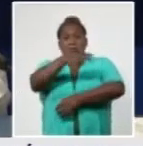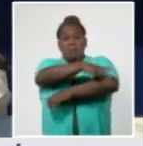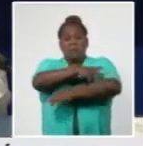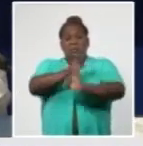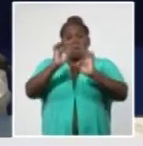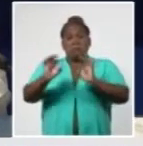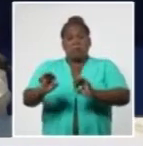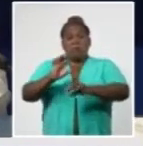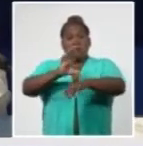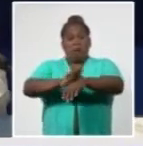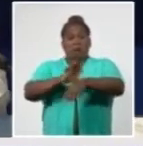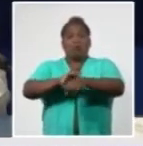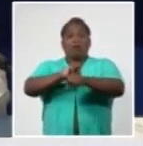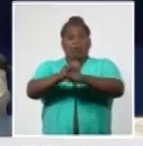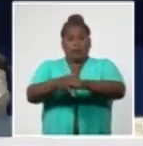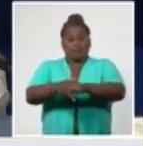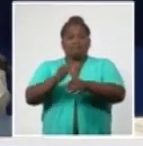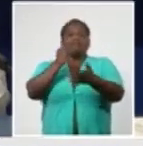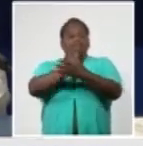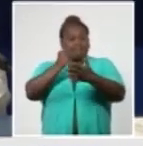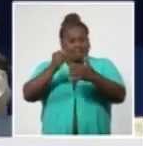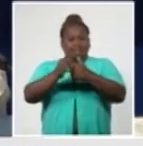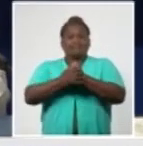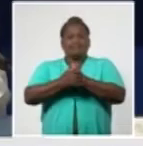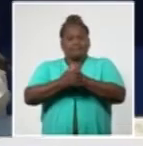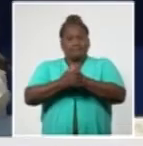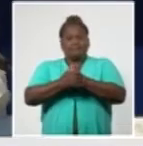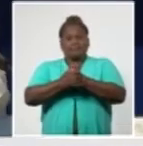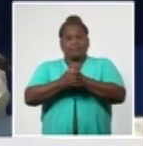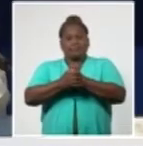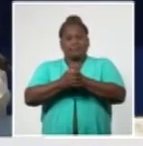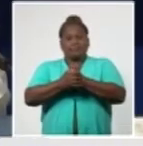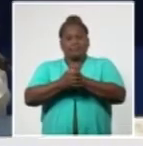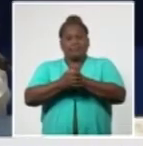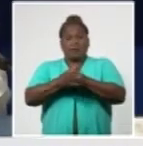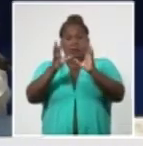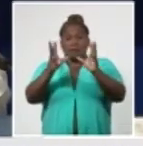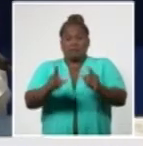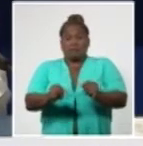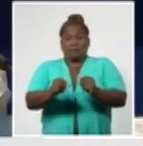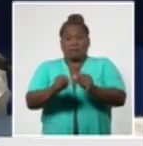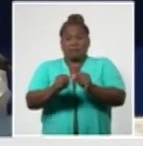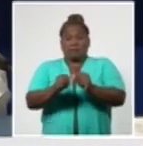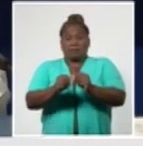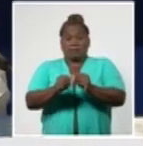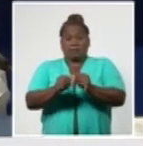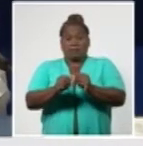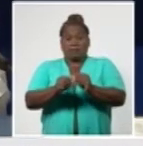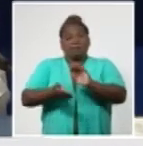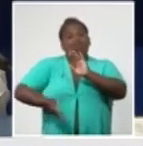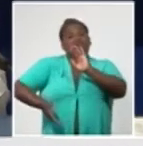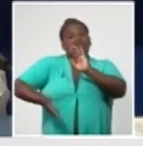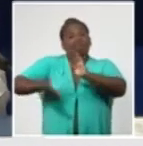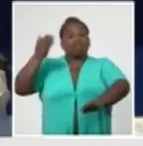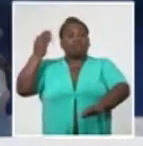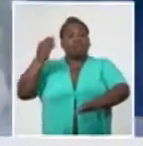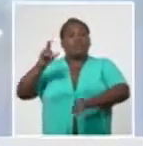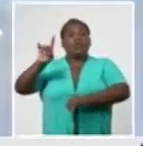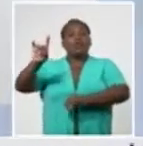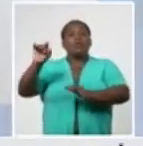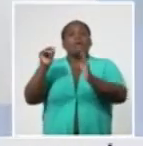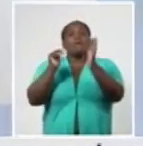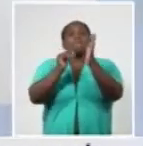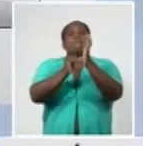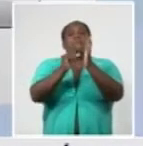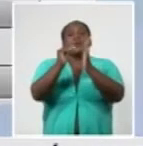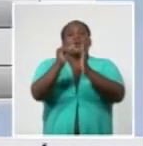of 12 o'clock last night, the same 185 countries continued reporting